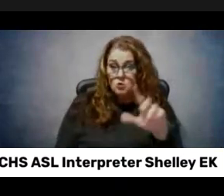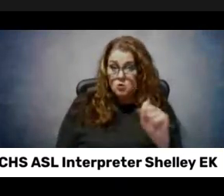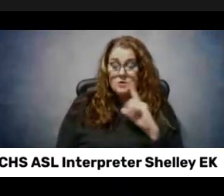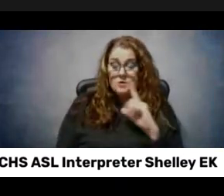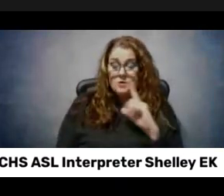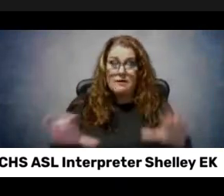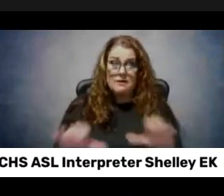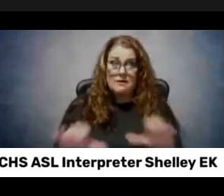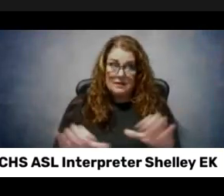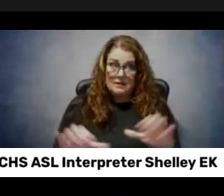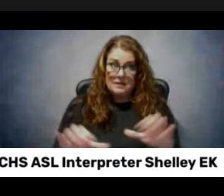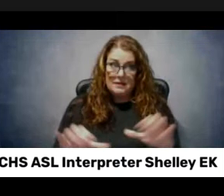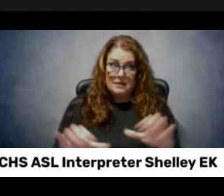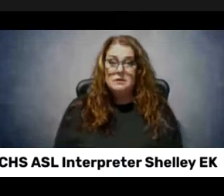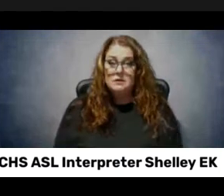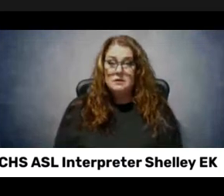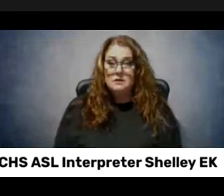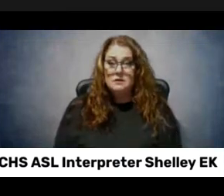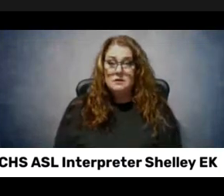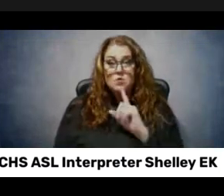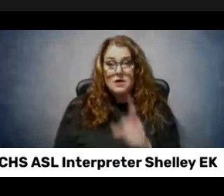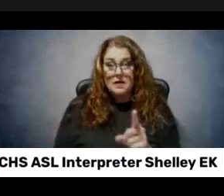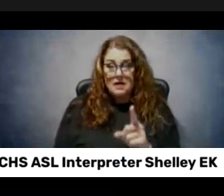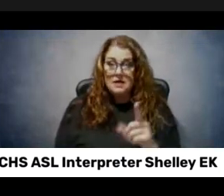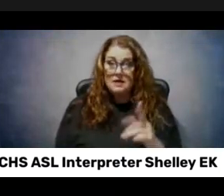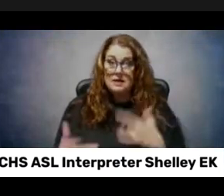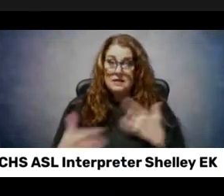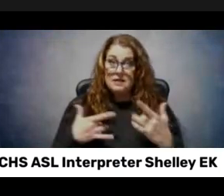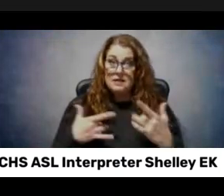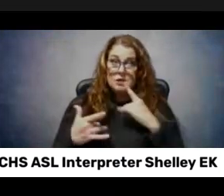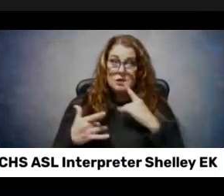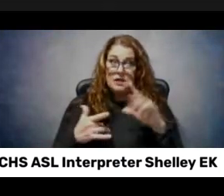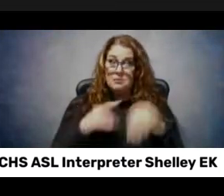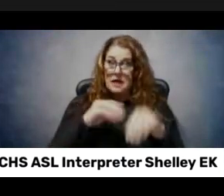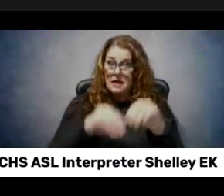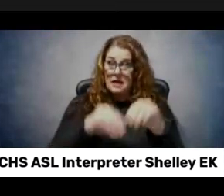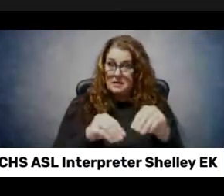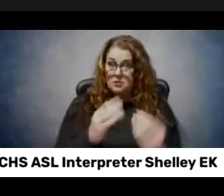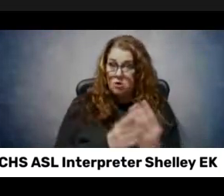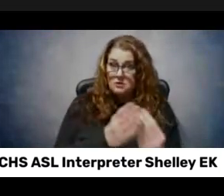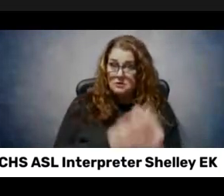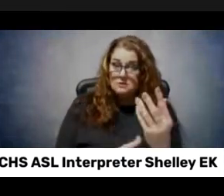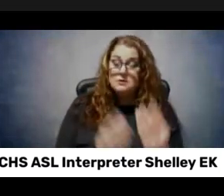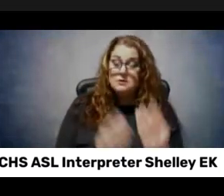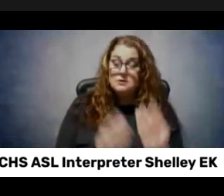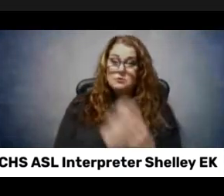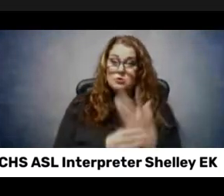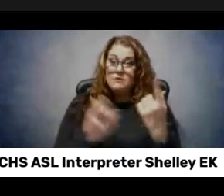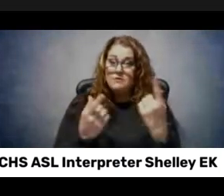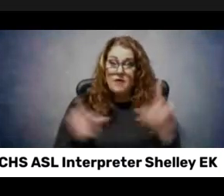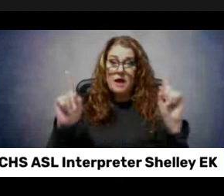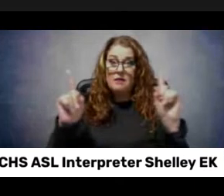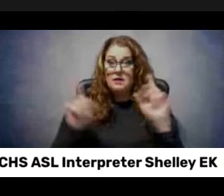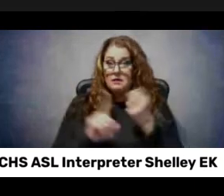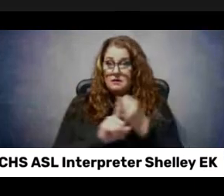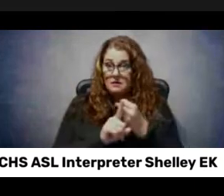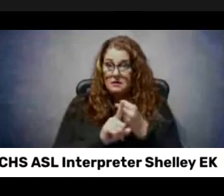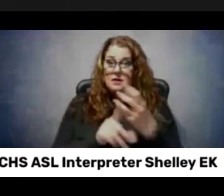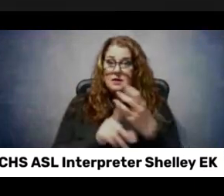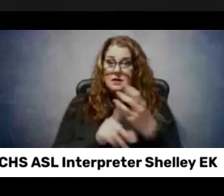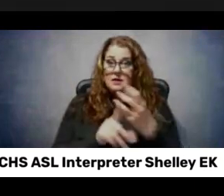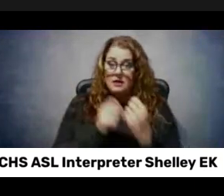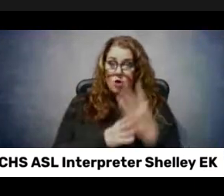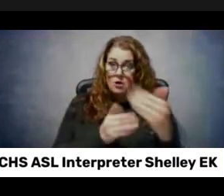activities. They're really excited to be gardening. And when spring finally comes and everyone receives a